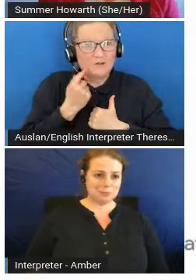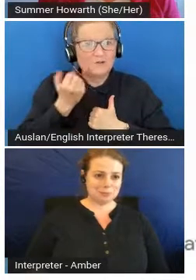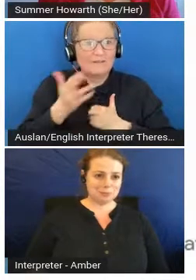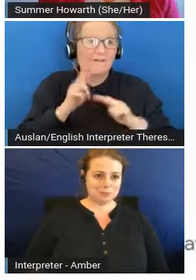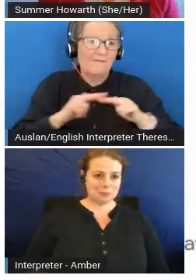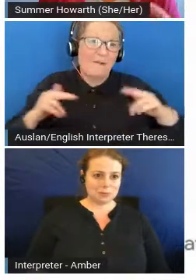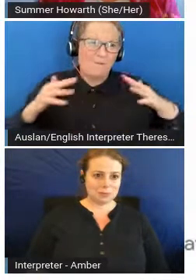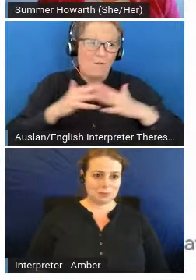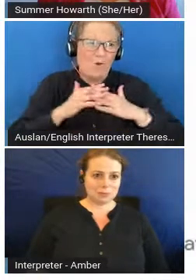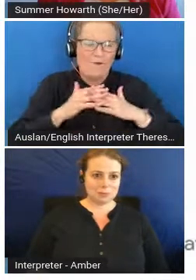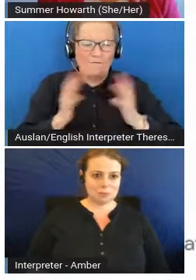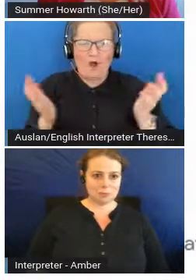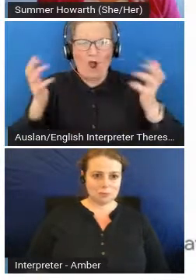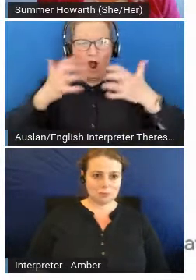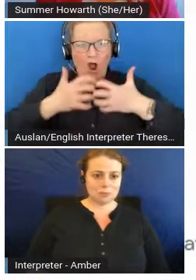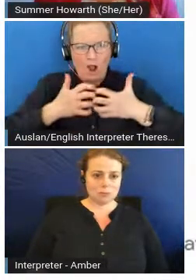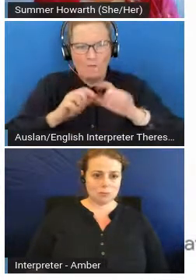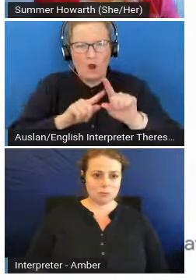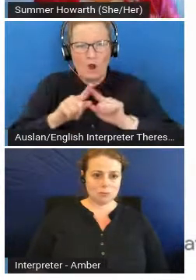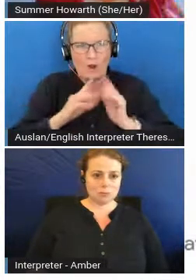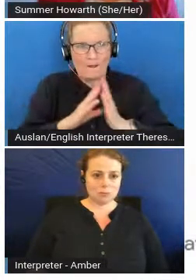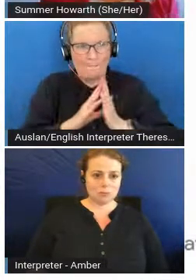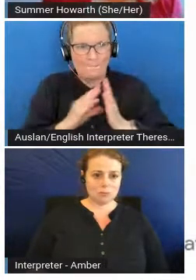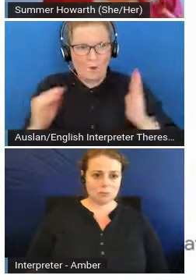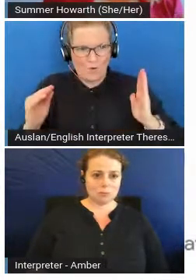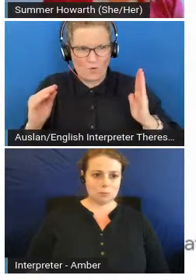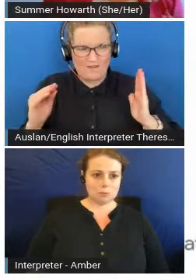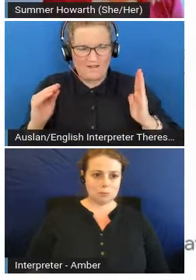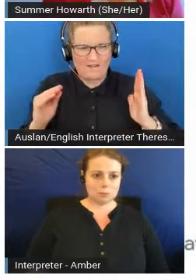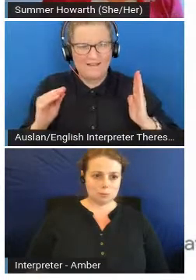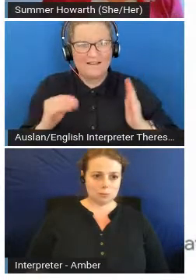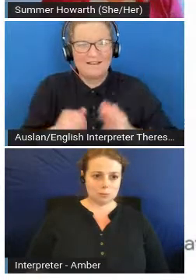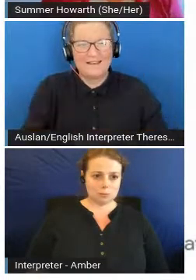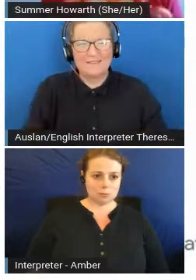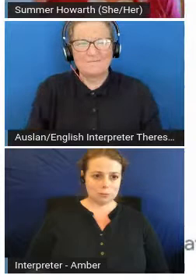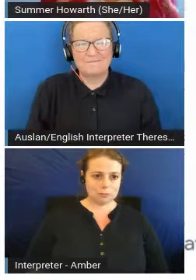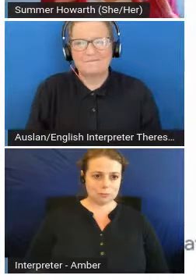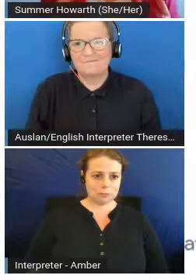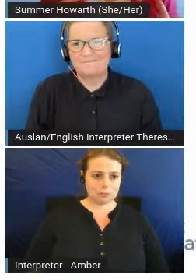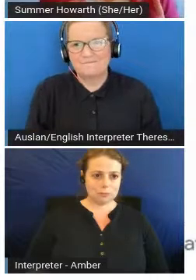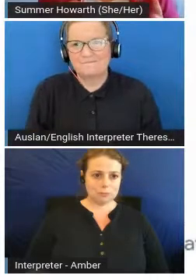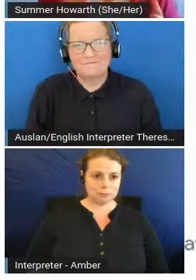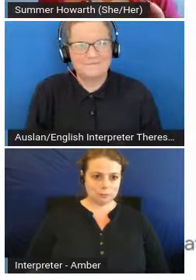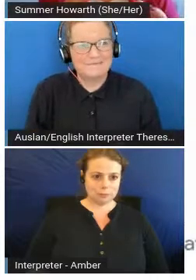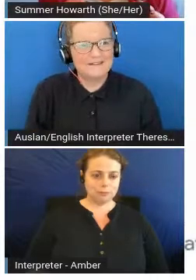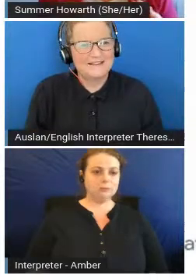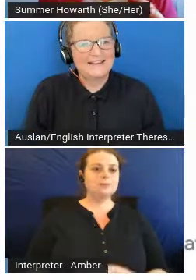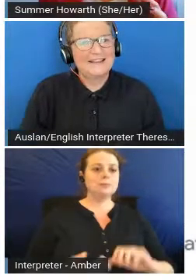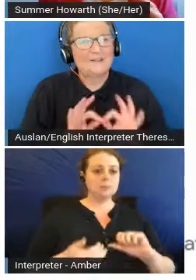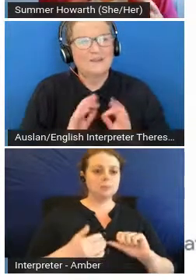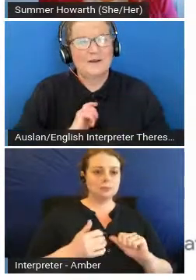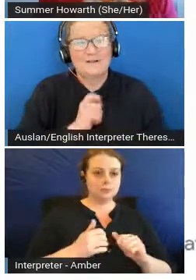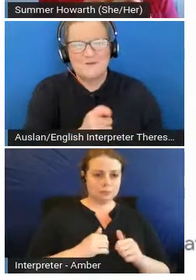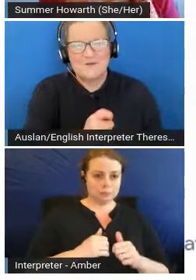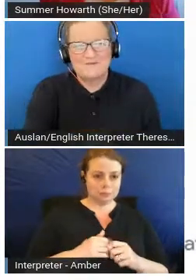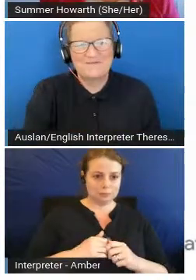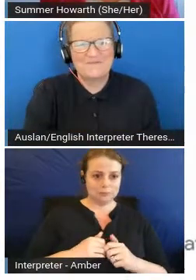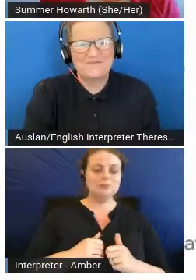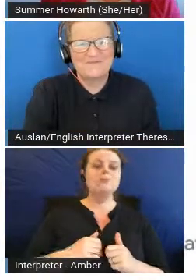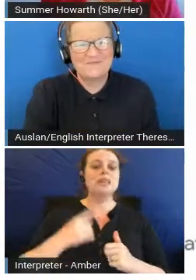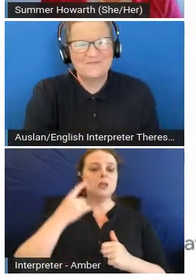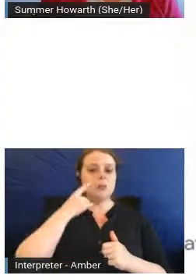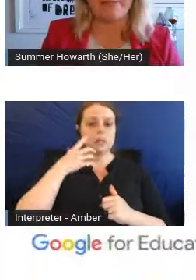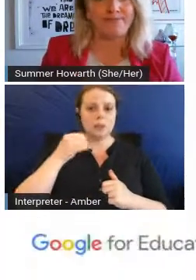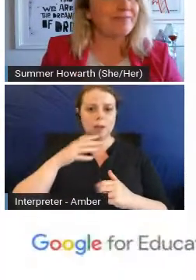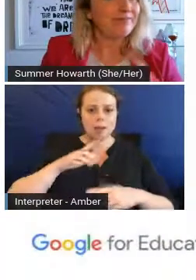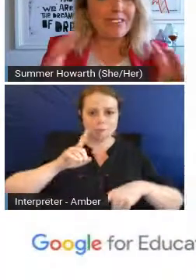a hybrid learning model. And you can see that we've got unified and diverse learning culture sitting right there in the middle, because we know that a